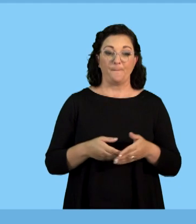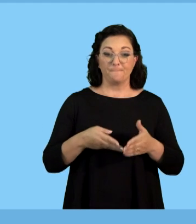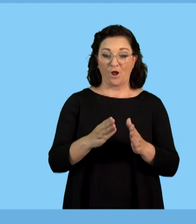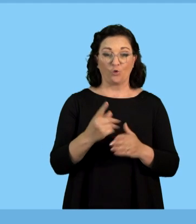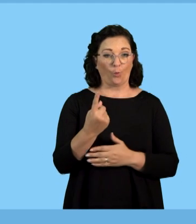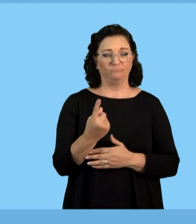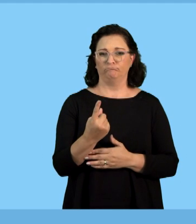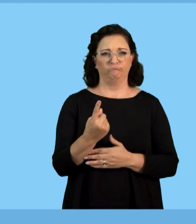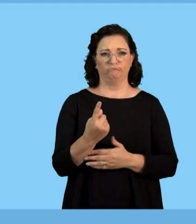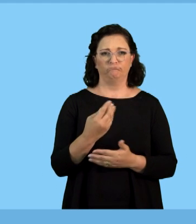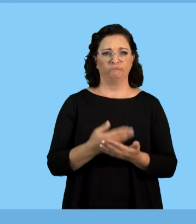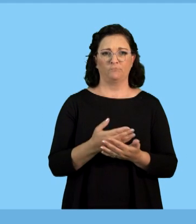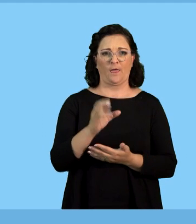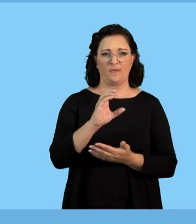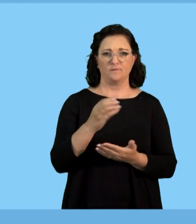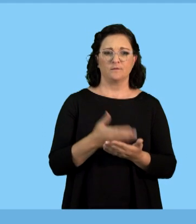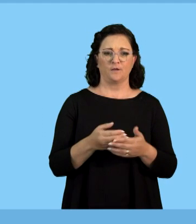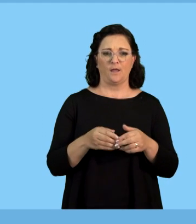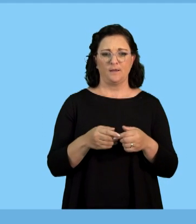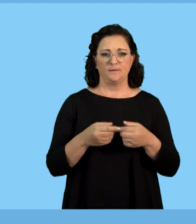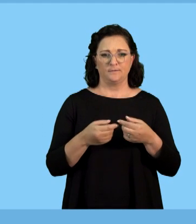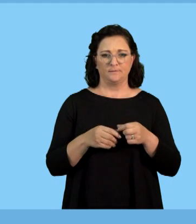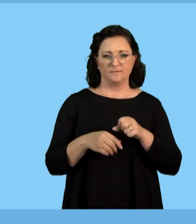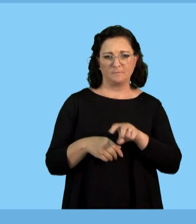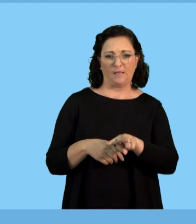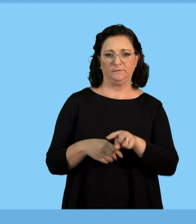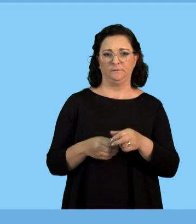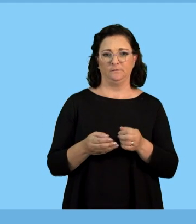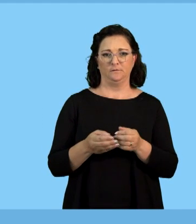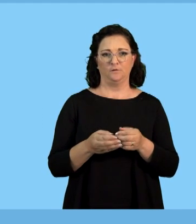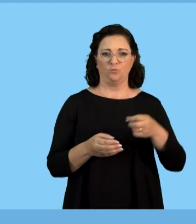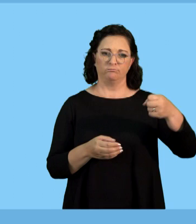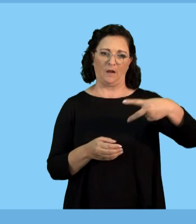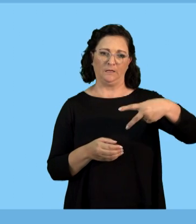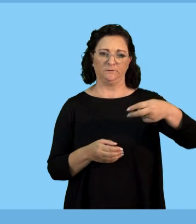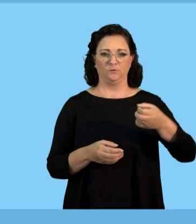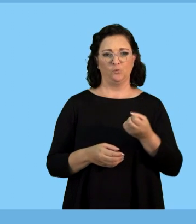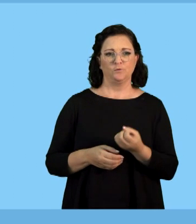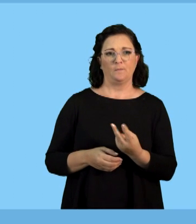that there's going to be more than one pathway for the current to follow. So if the current is moving through